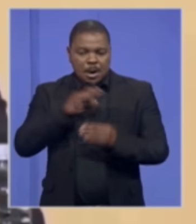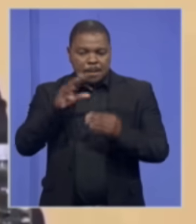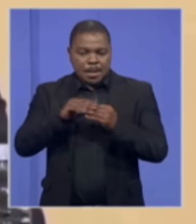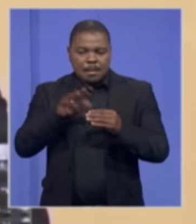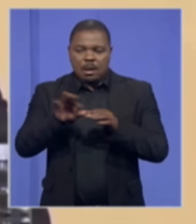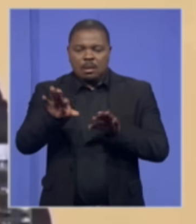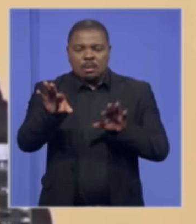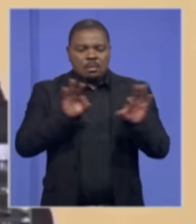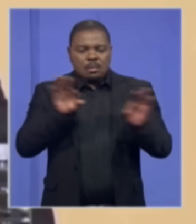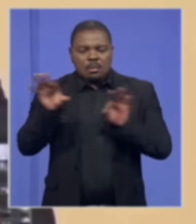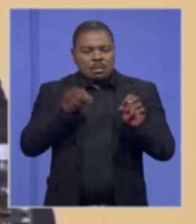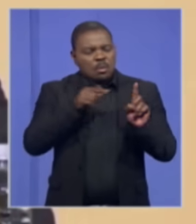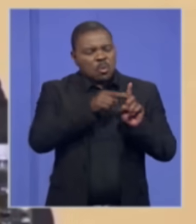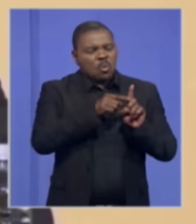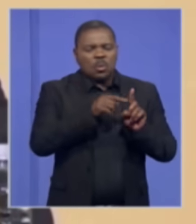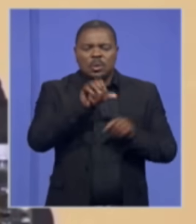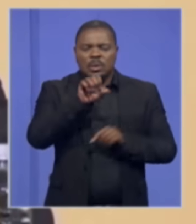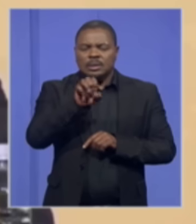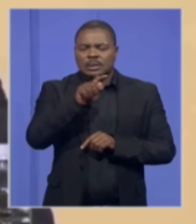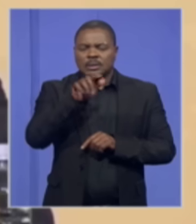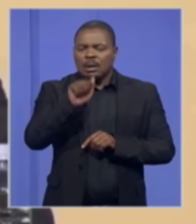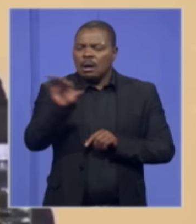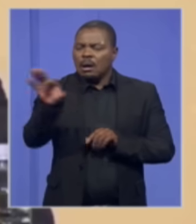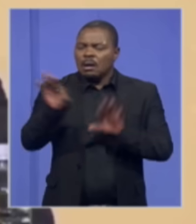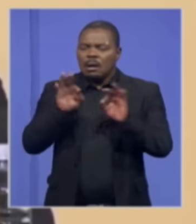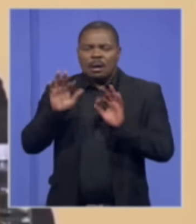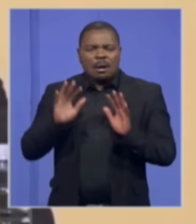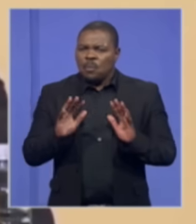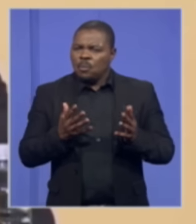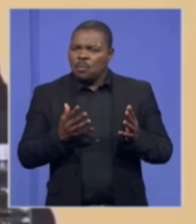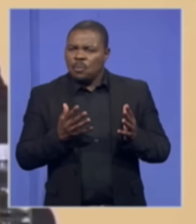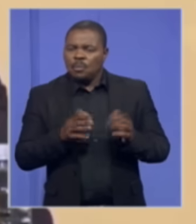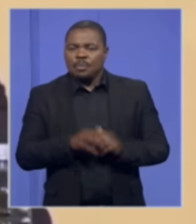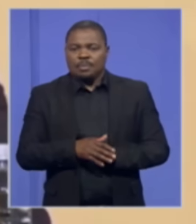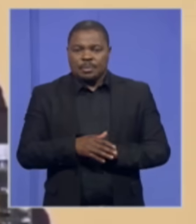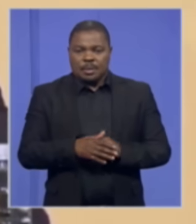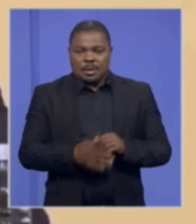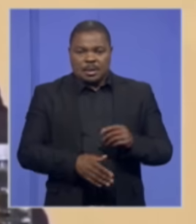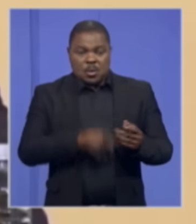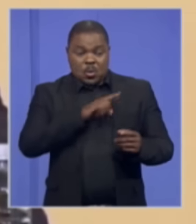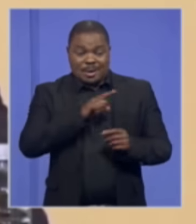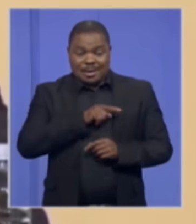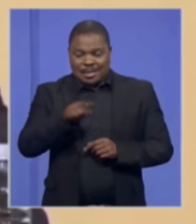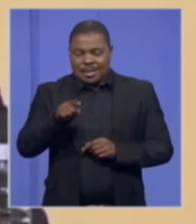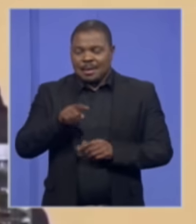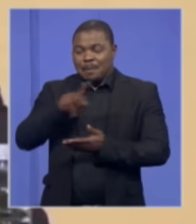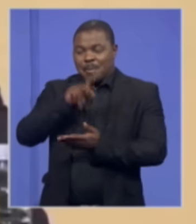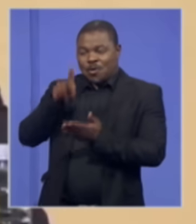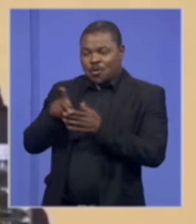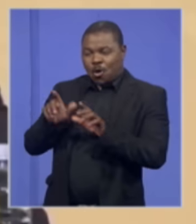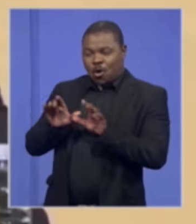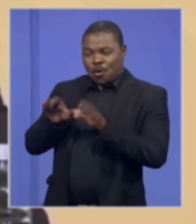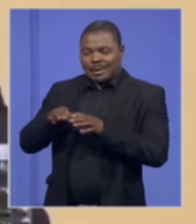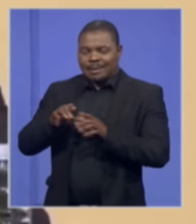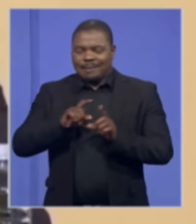to the SETA, the Sector Education and Training Authorities, that were at the center of the Portfolio Committee's